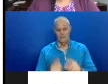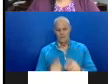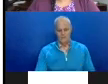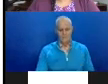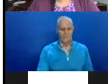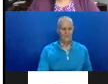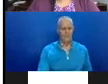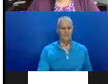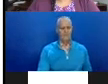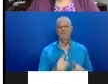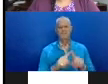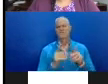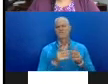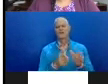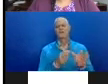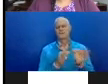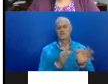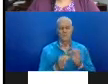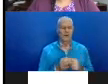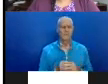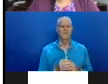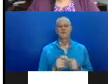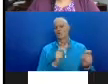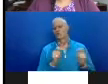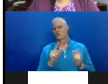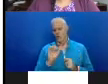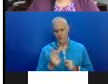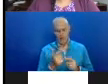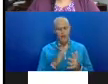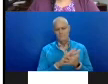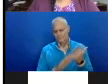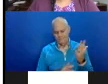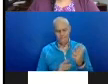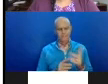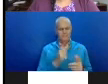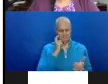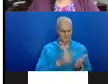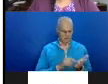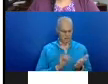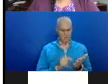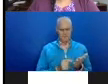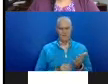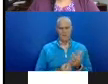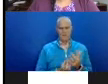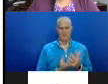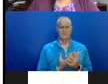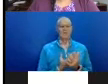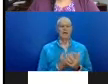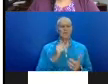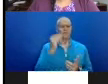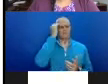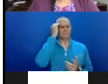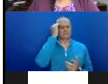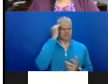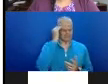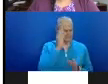of describing it in terms of control logs and so forth. But basically being able to spot the warning signs and what you need to remind yourself of to stay on track. So